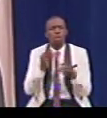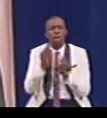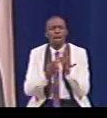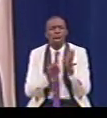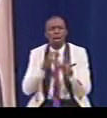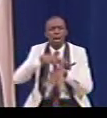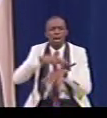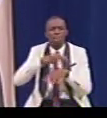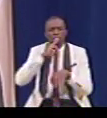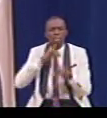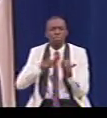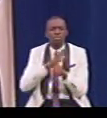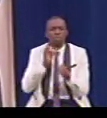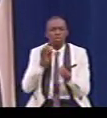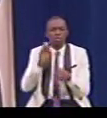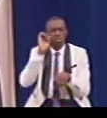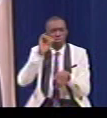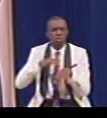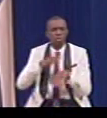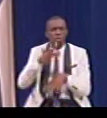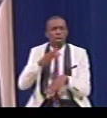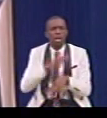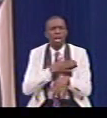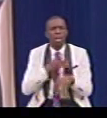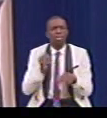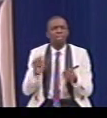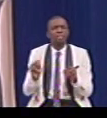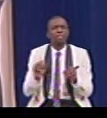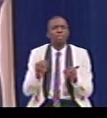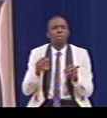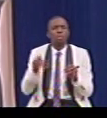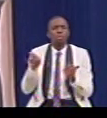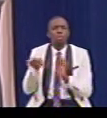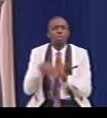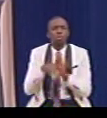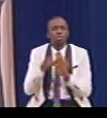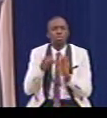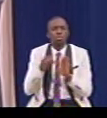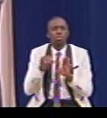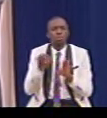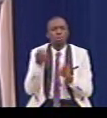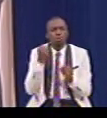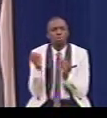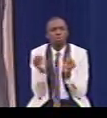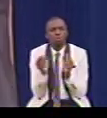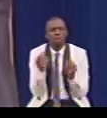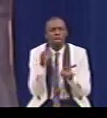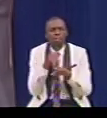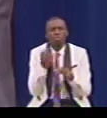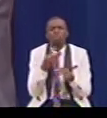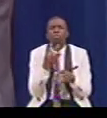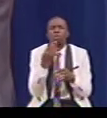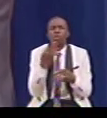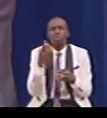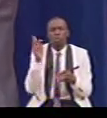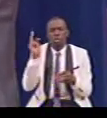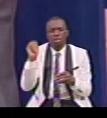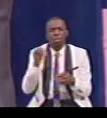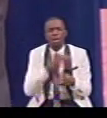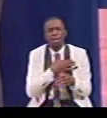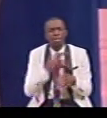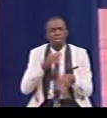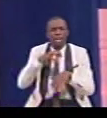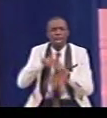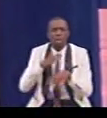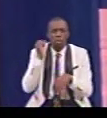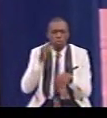that cried and the house was filled or smoke then said I when he saw the glory of